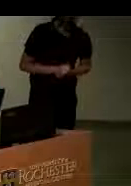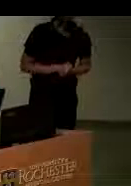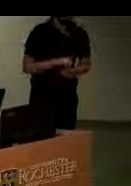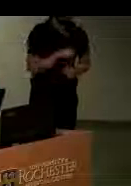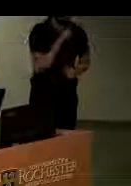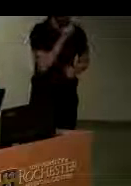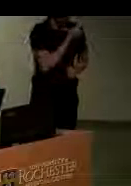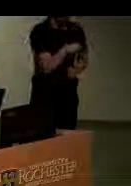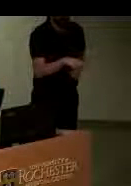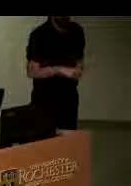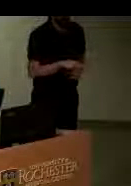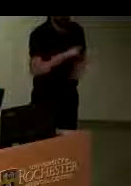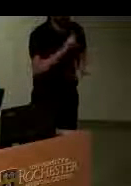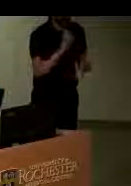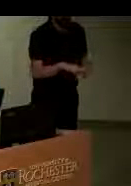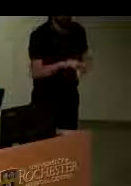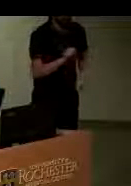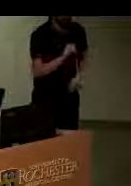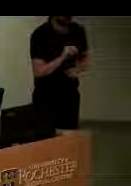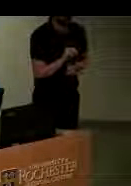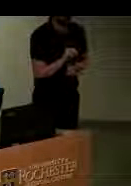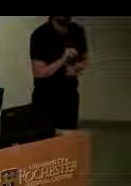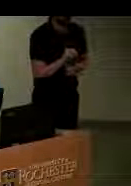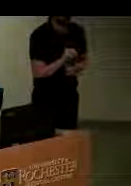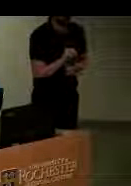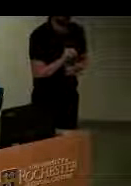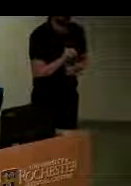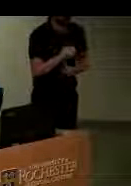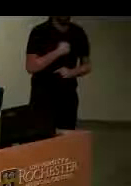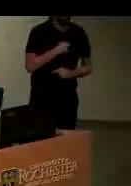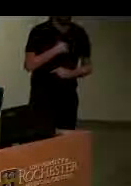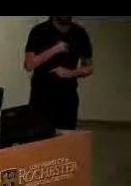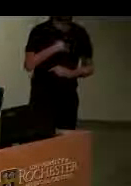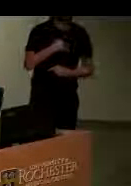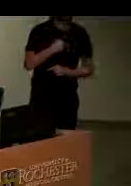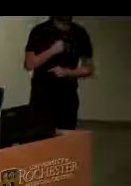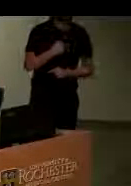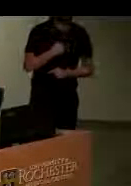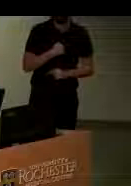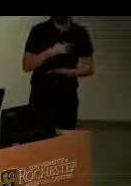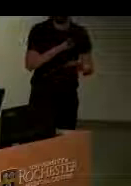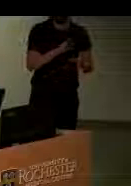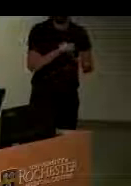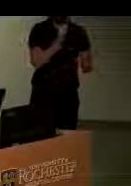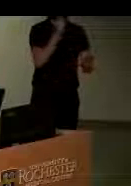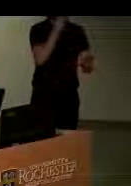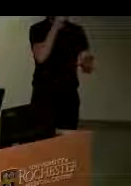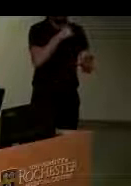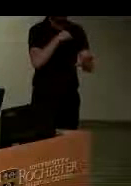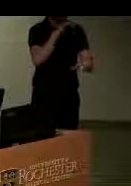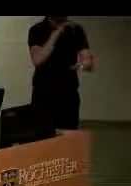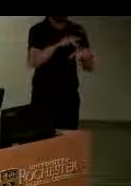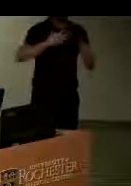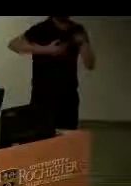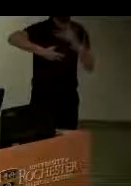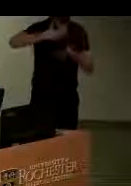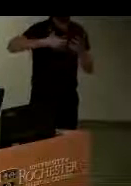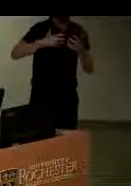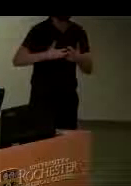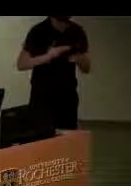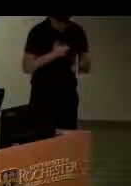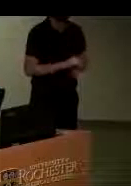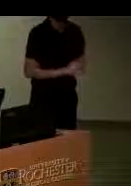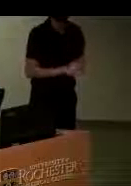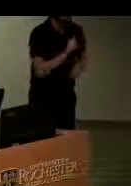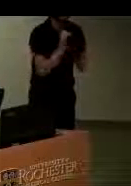a question. This is an order, son. I said, oh. I said, I don't think I've ever touched a dialysis machine. He says, doesn't matter.